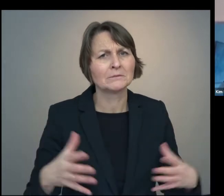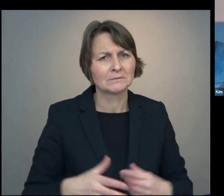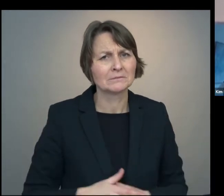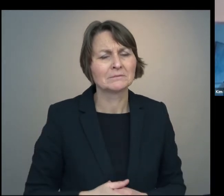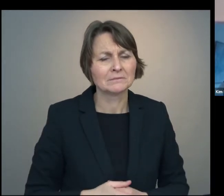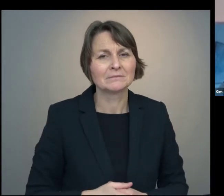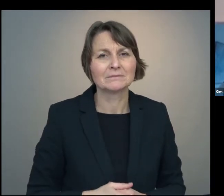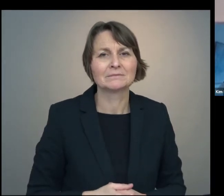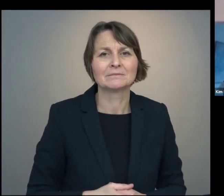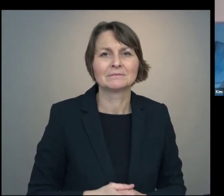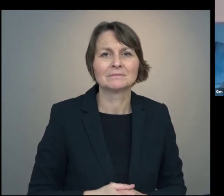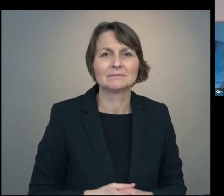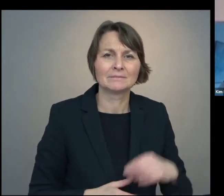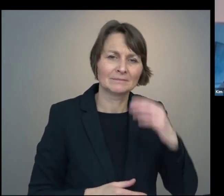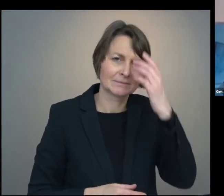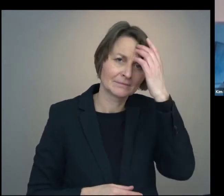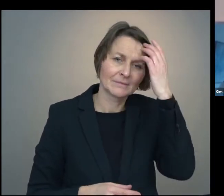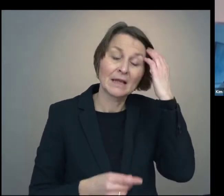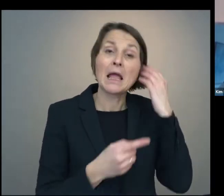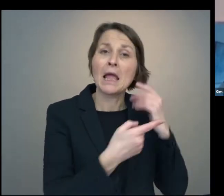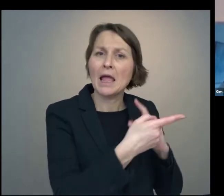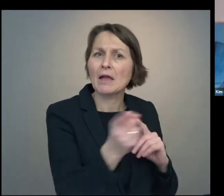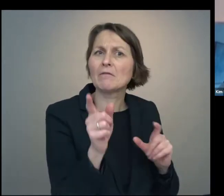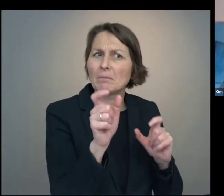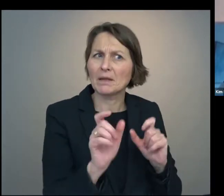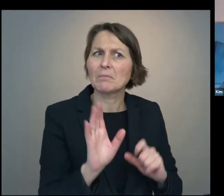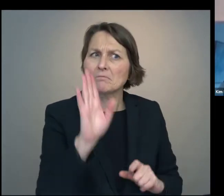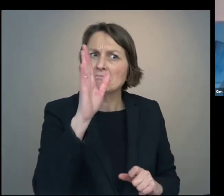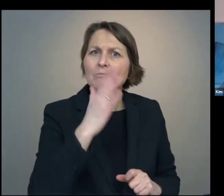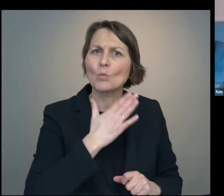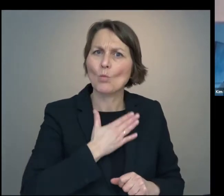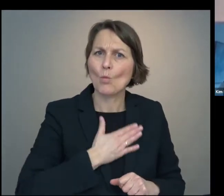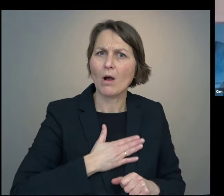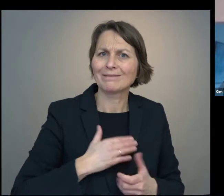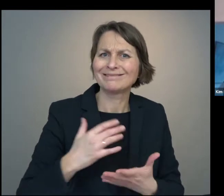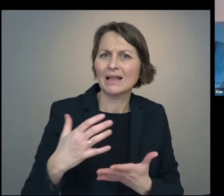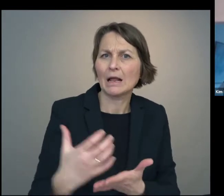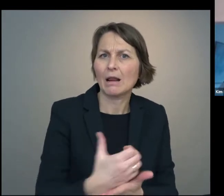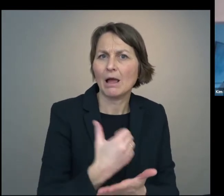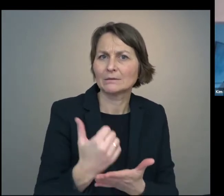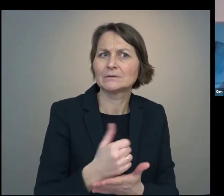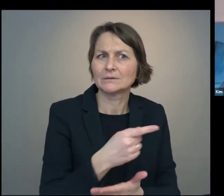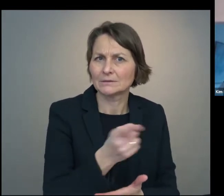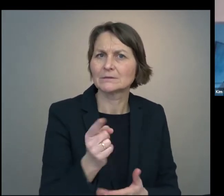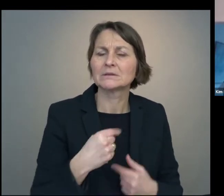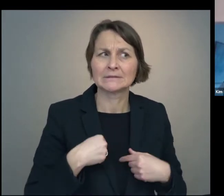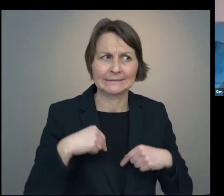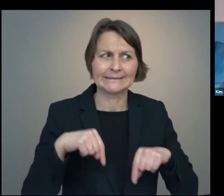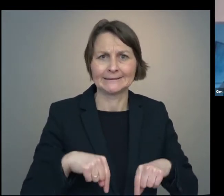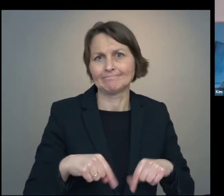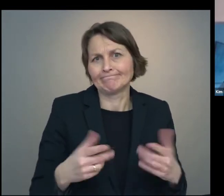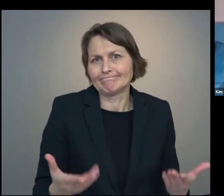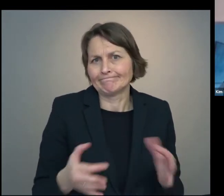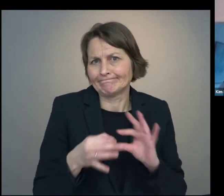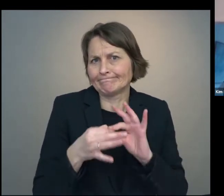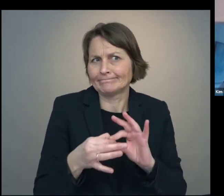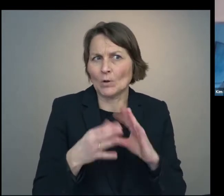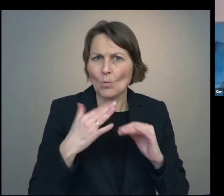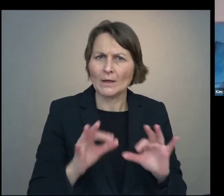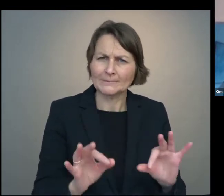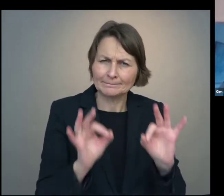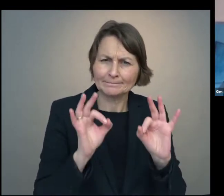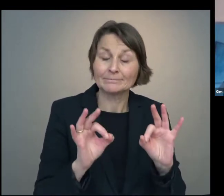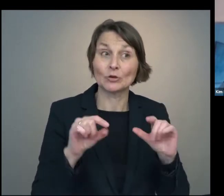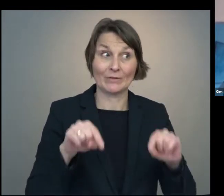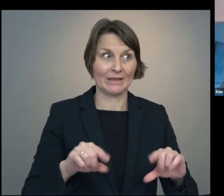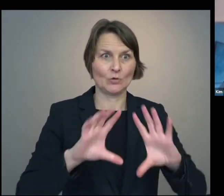and we have hired accordingly. Obviously, we are living in a world which